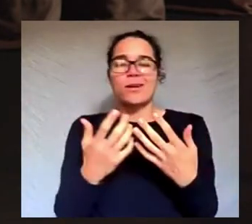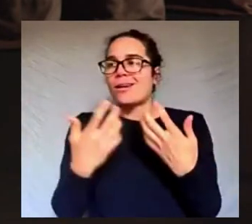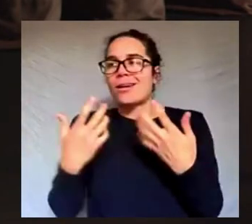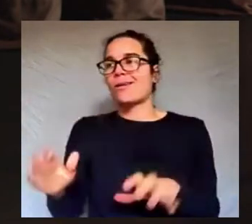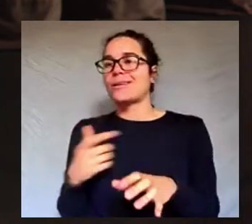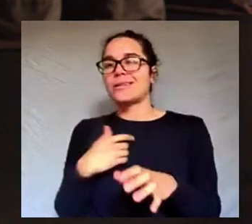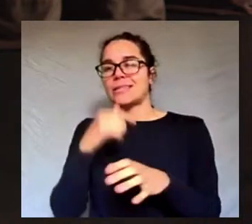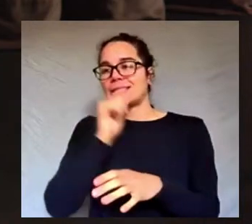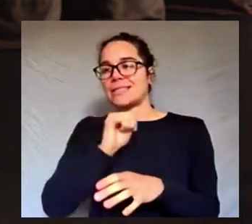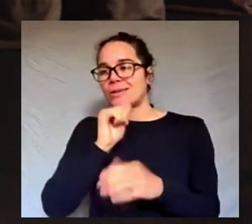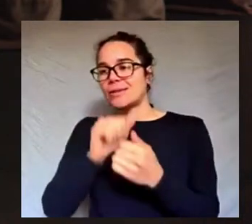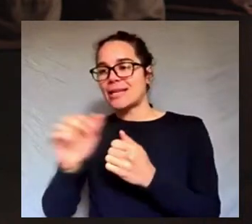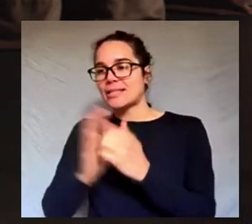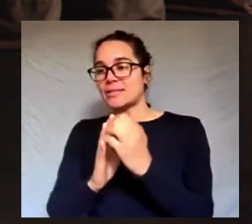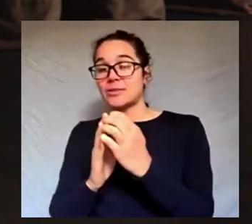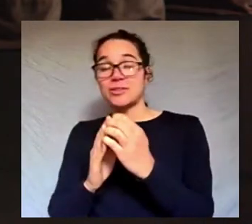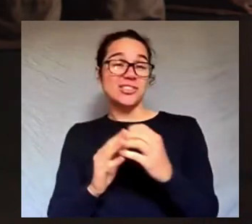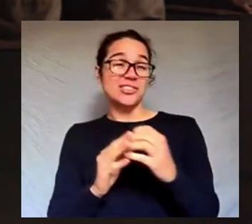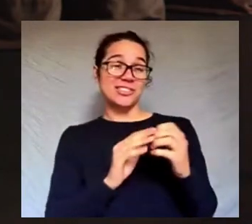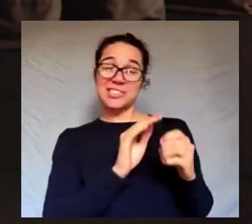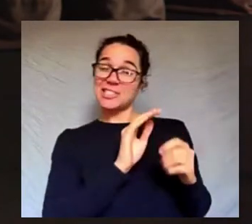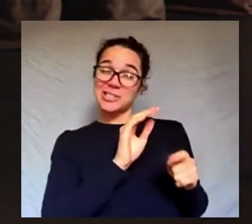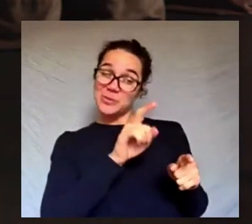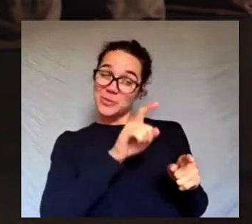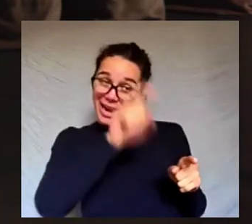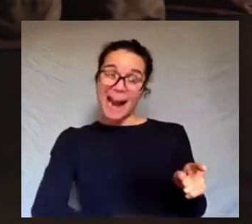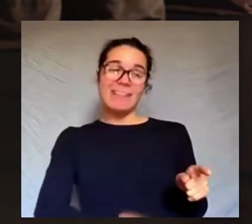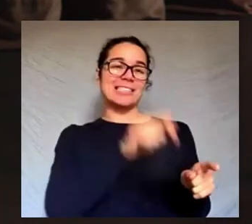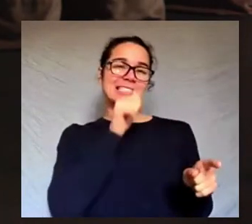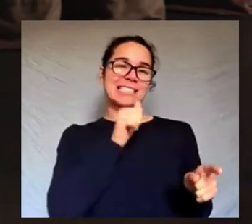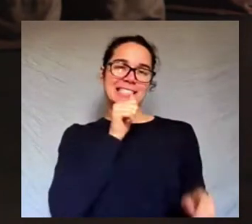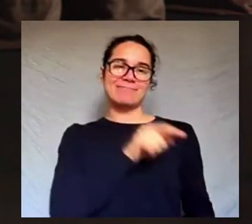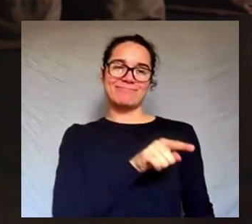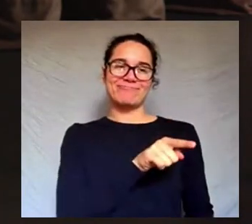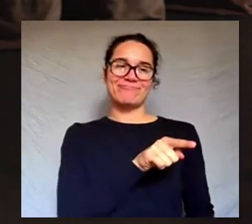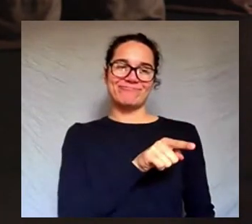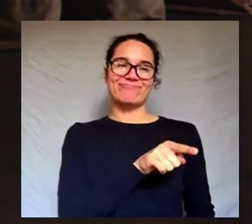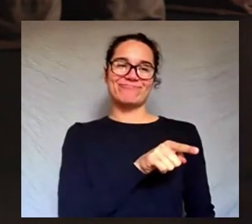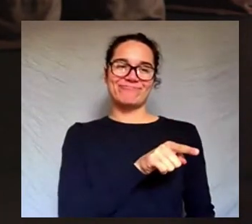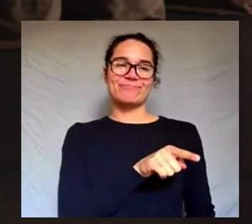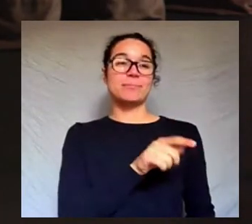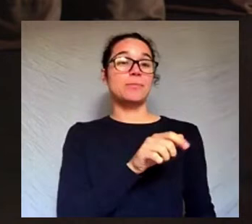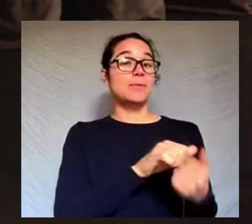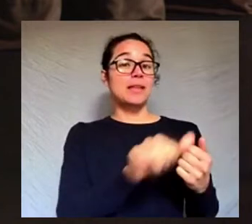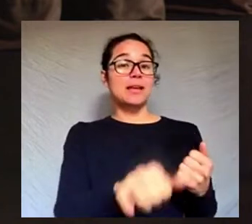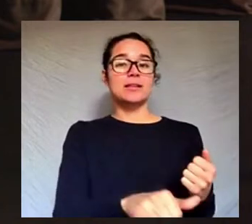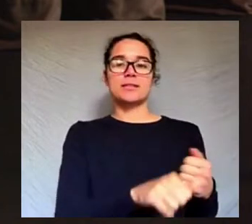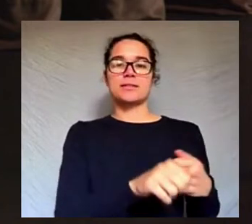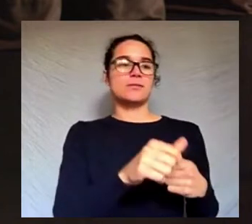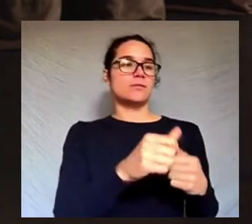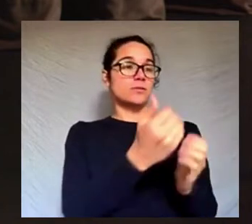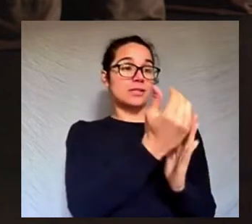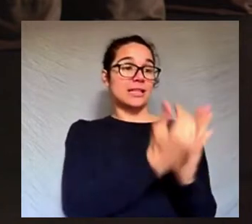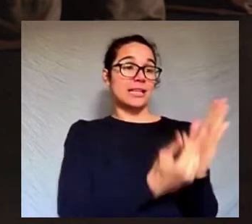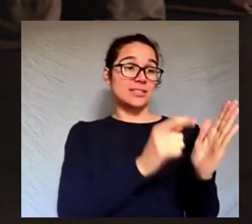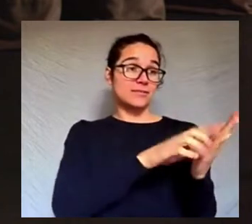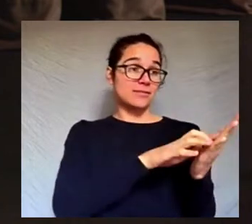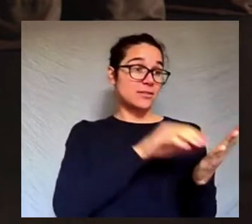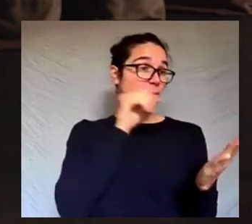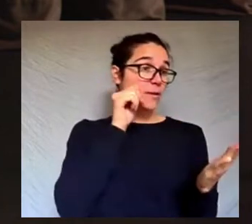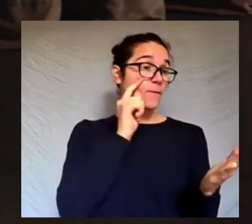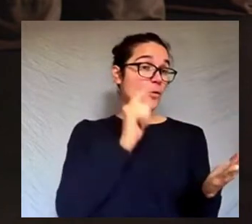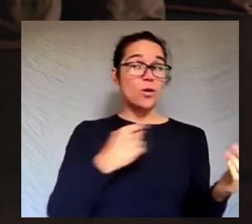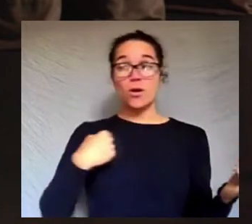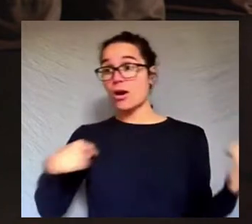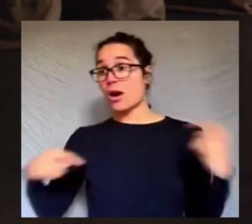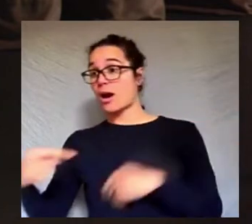of exempting yourselves from discomfort in that way. And in that, there is actually a set of lessons for the rest of us outside the chambers